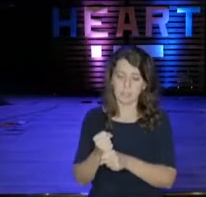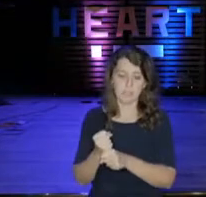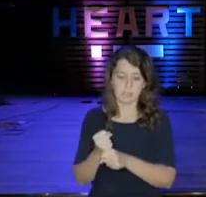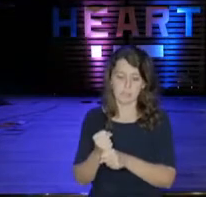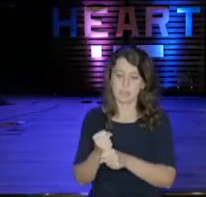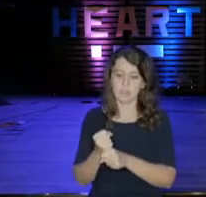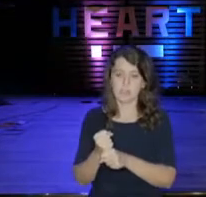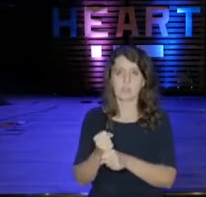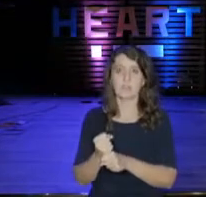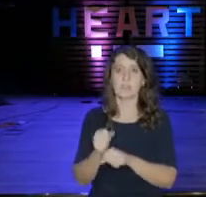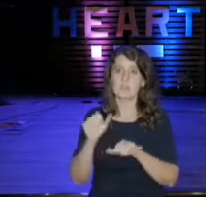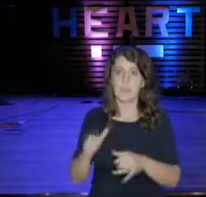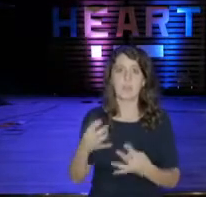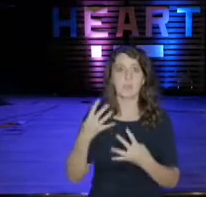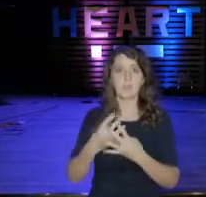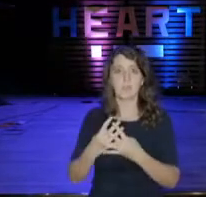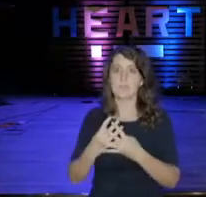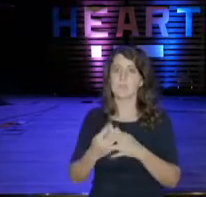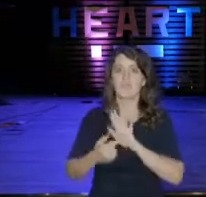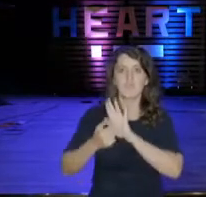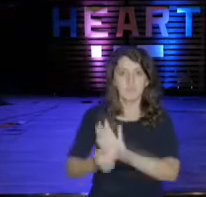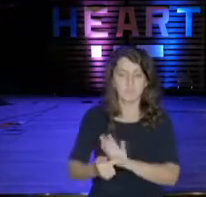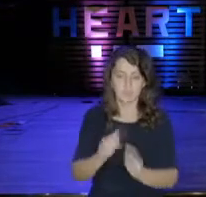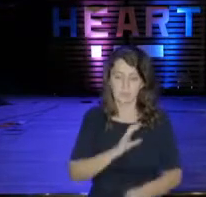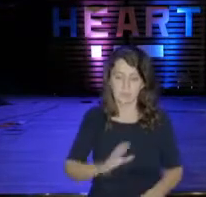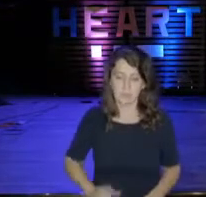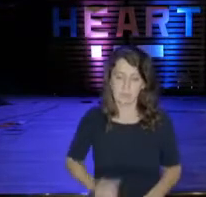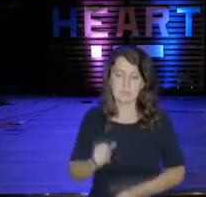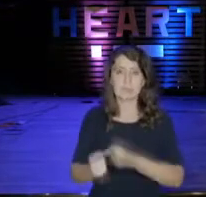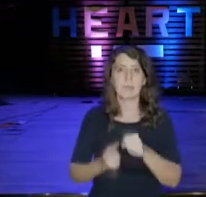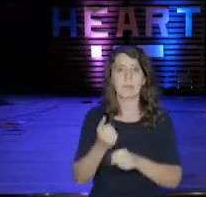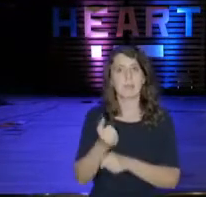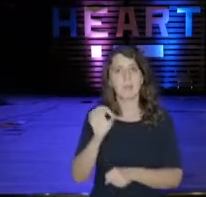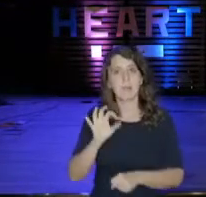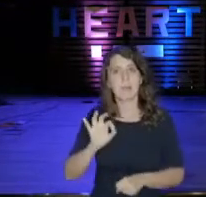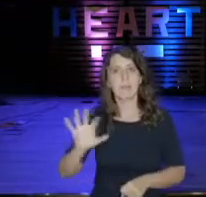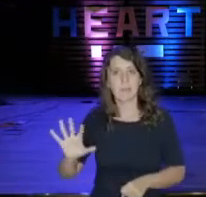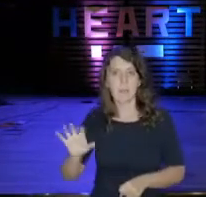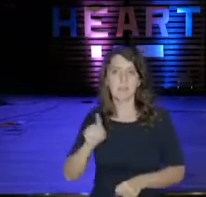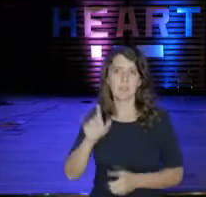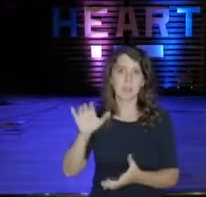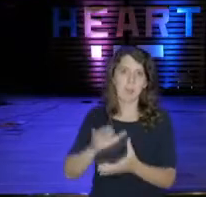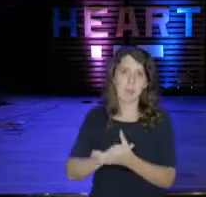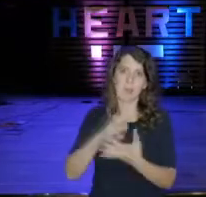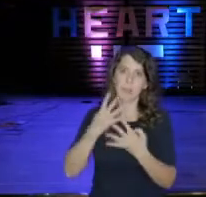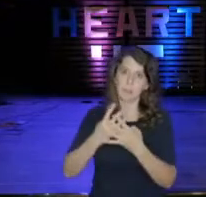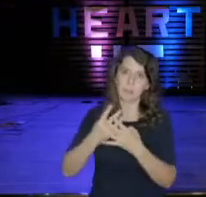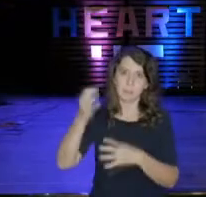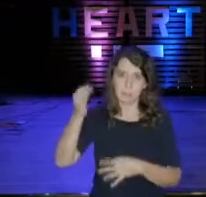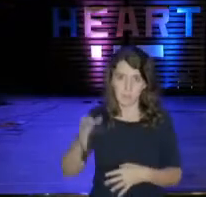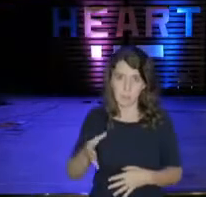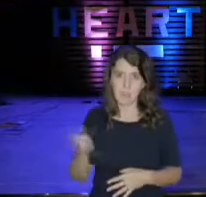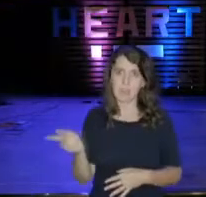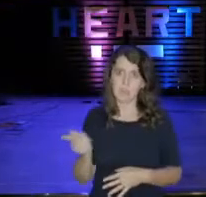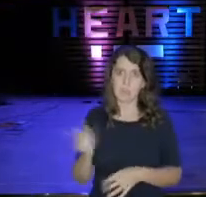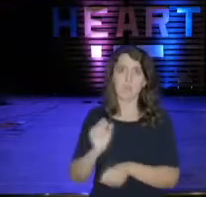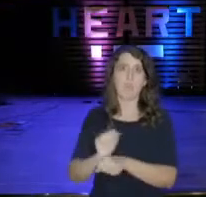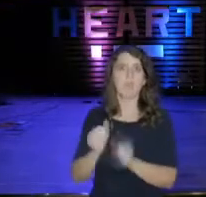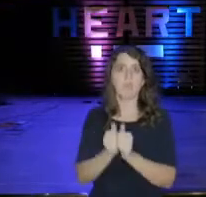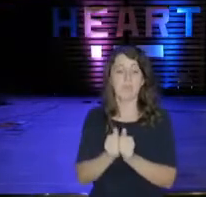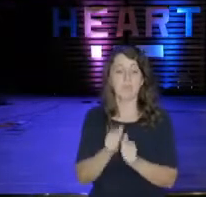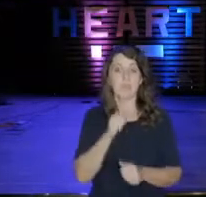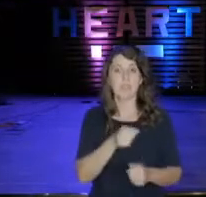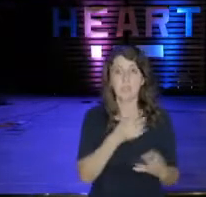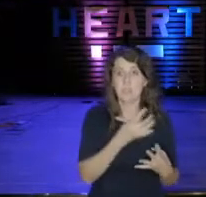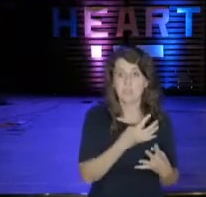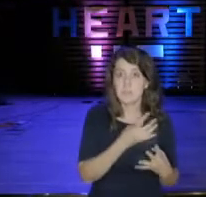powerful Christian presence in the prison. In 1995, she married the prison chaplain, and they worked together. She was incarcerated. He was free